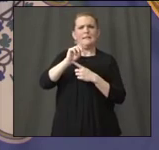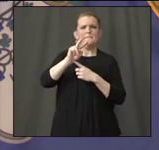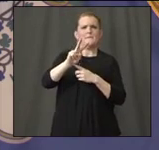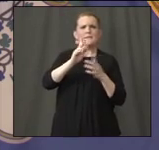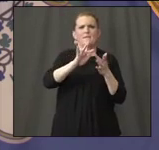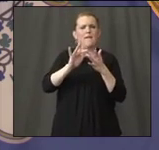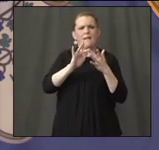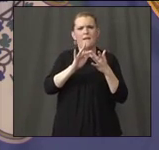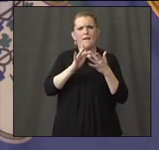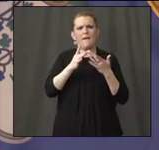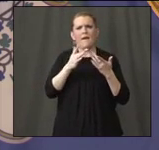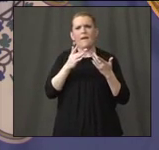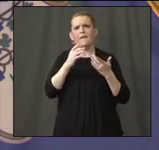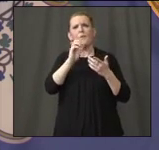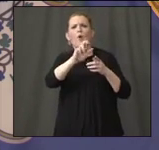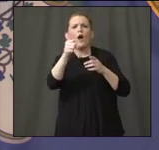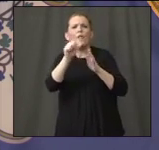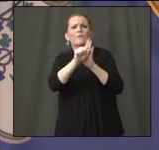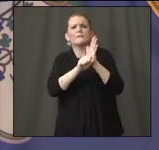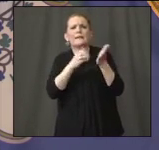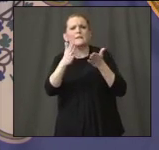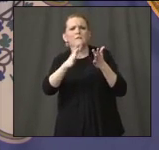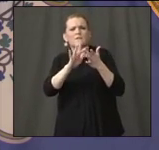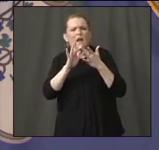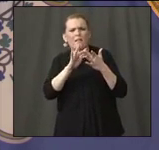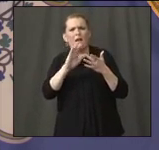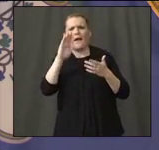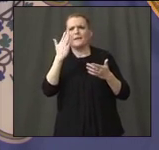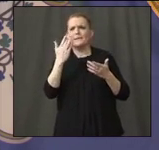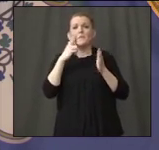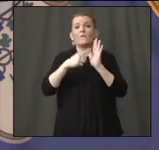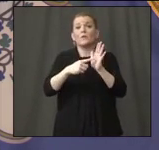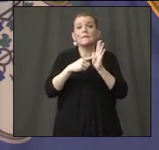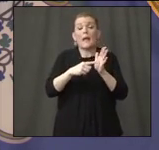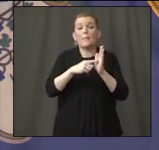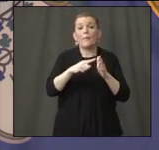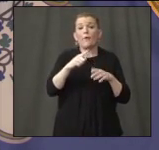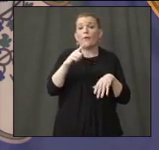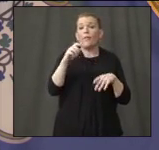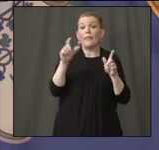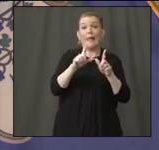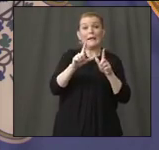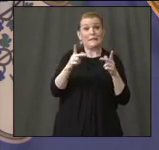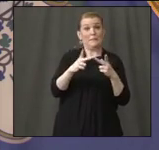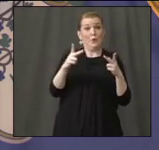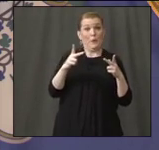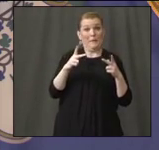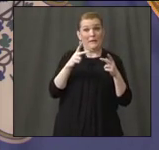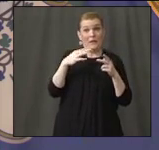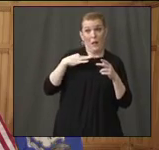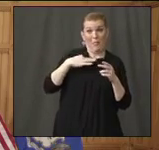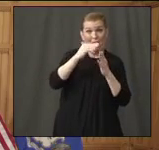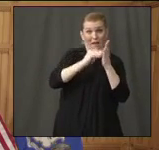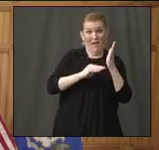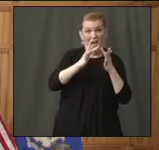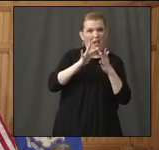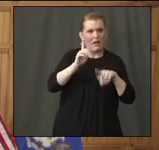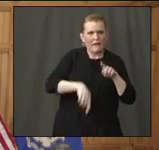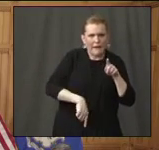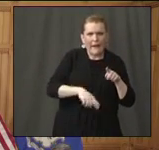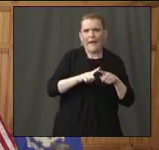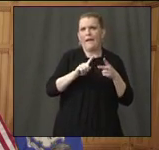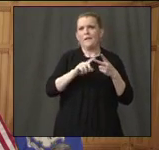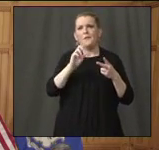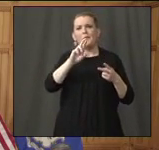DEEP, among other things. Do you want to get really granular for the people right now? Paul does. That's what I'm here for.